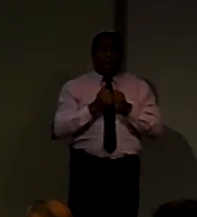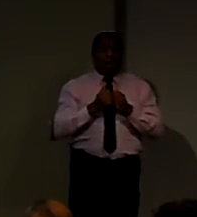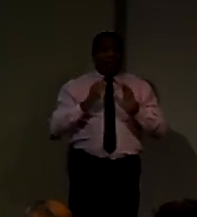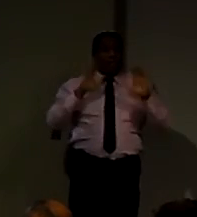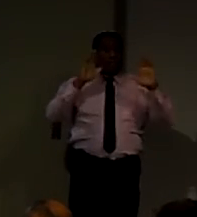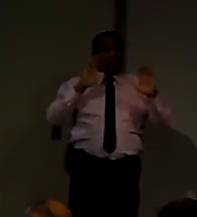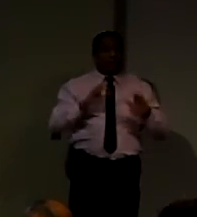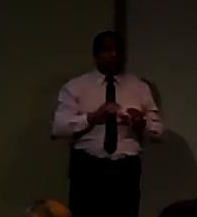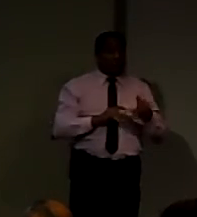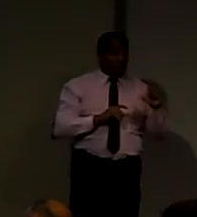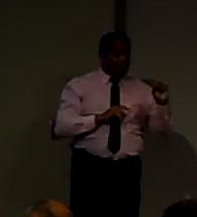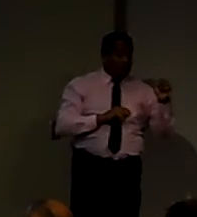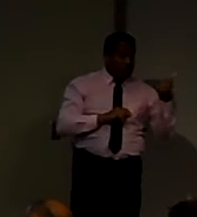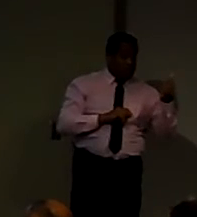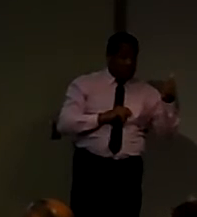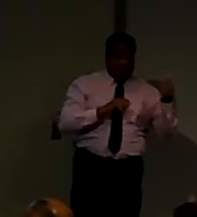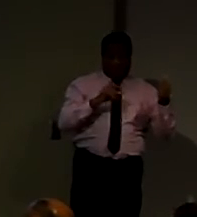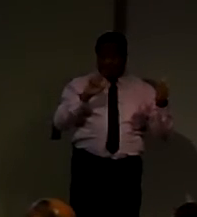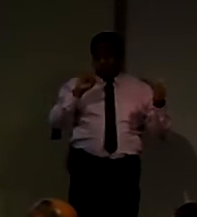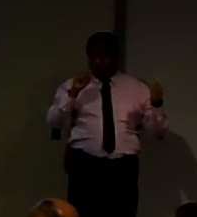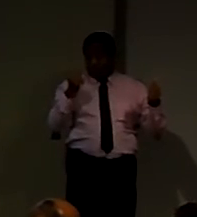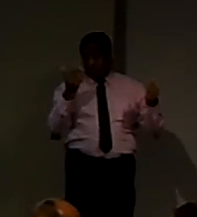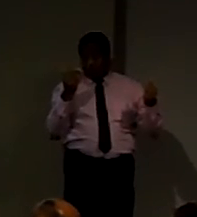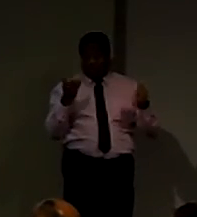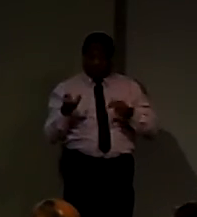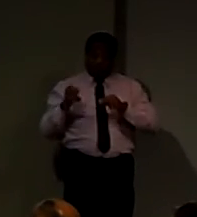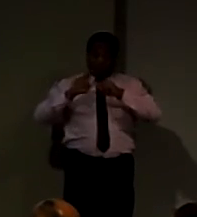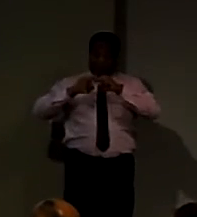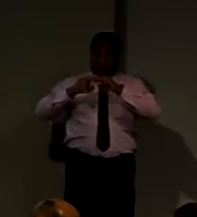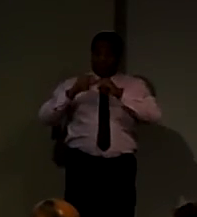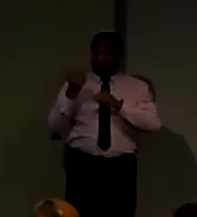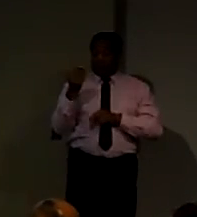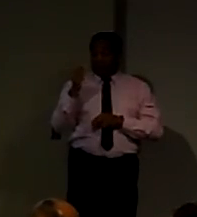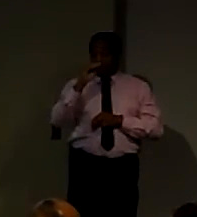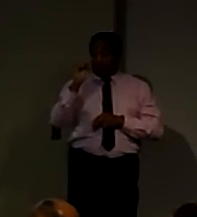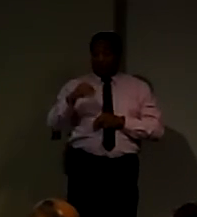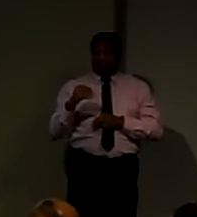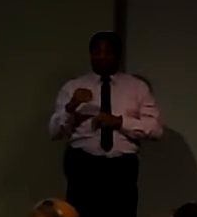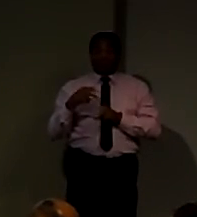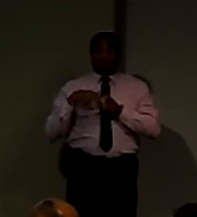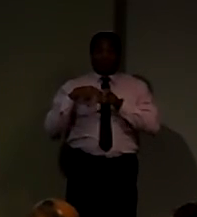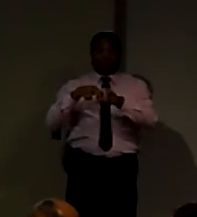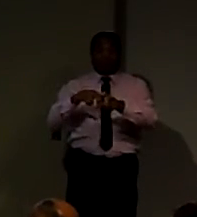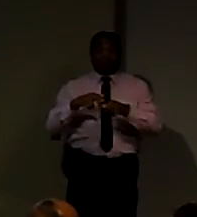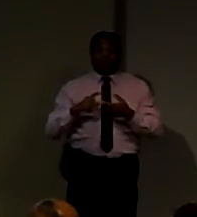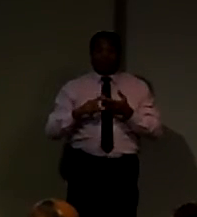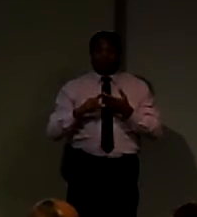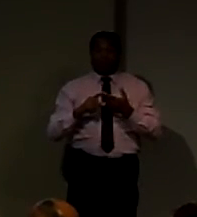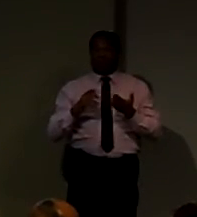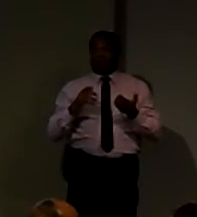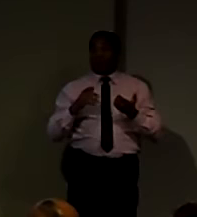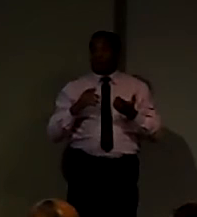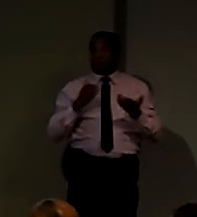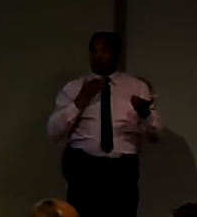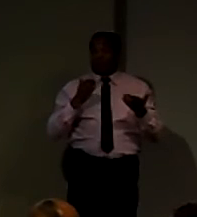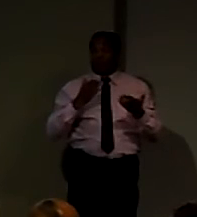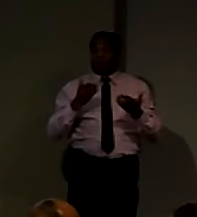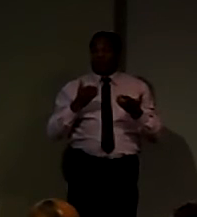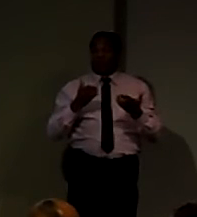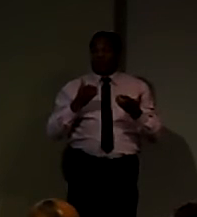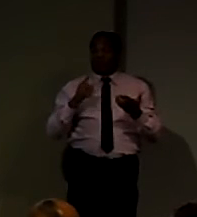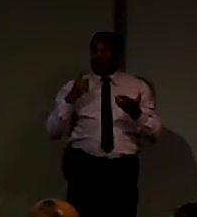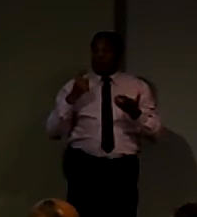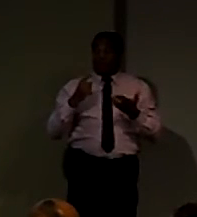to 2015, ridership went up 20%, fare box recovery went up 25%, service on the street only went